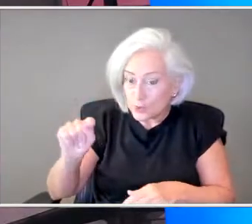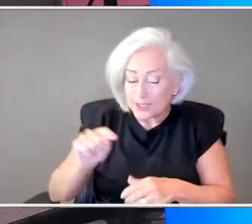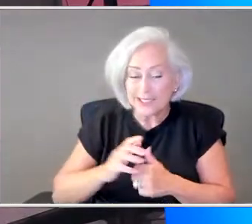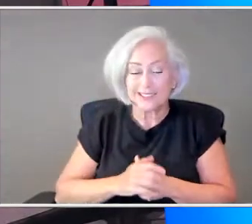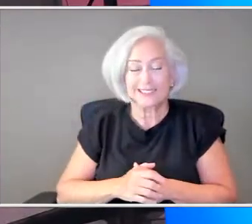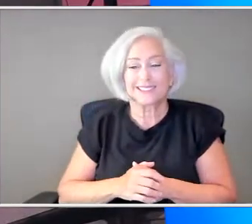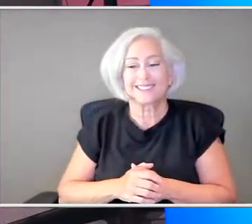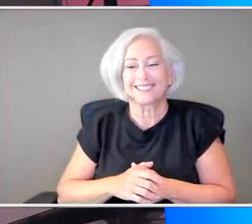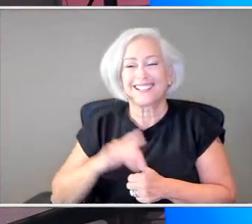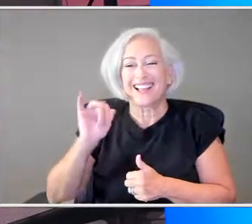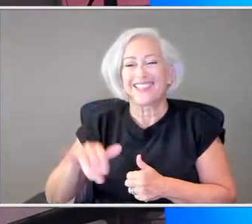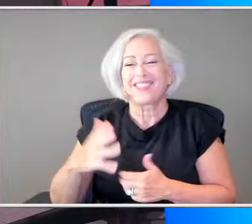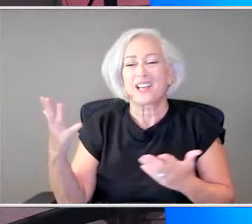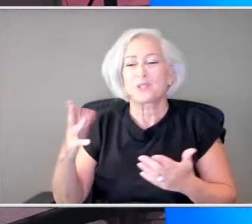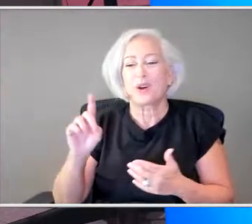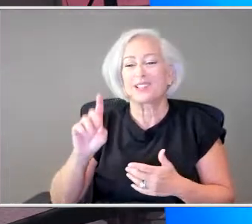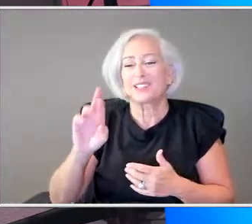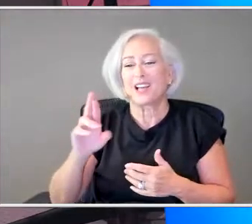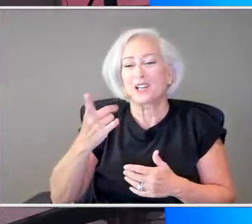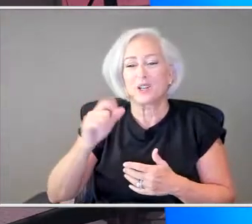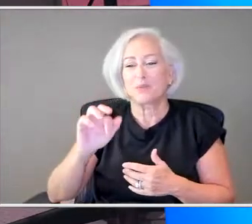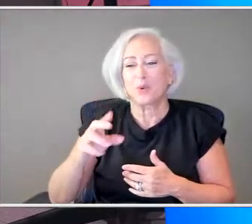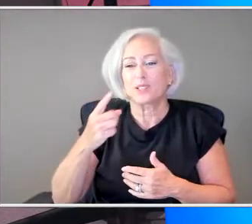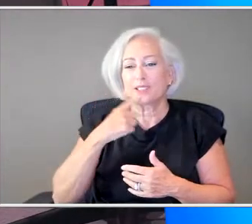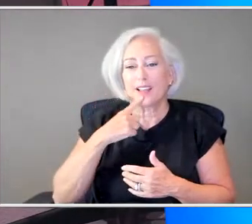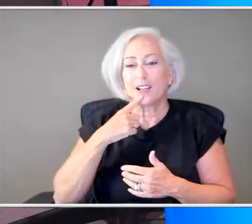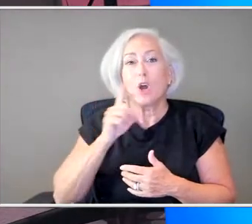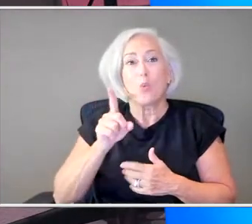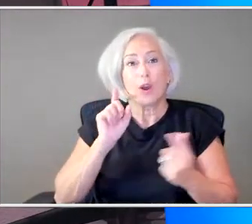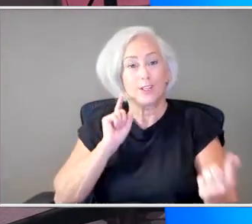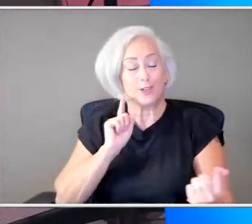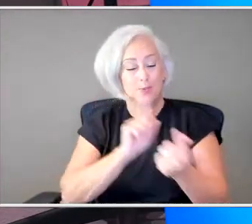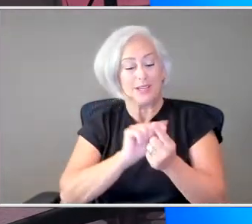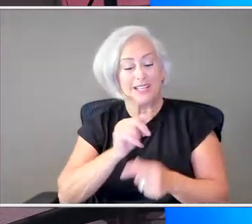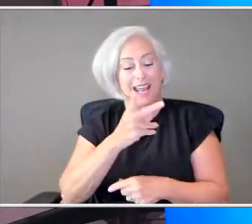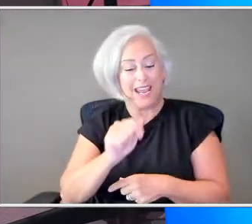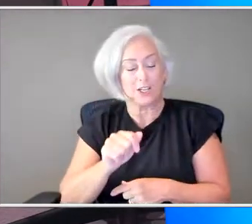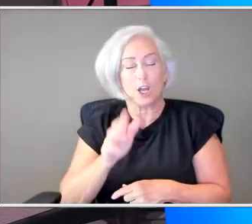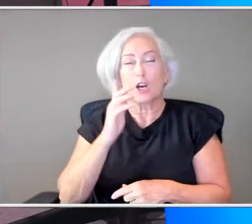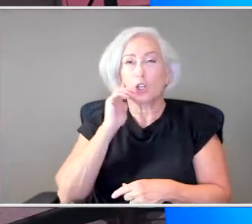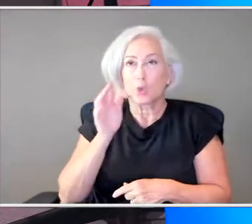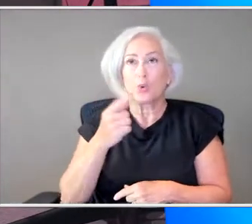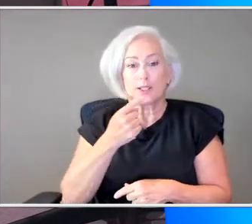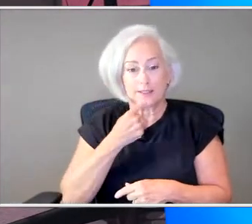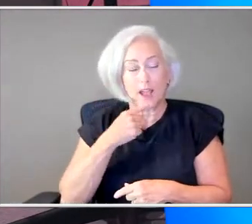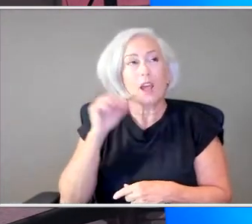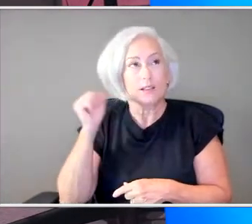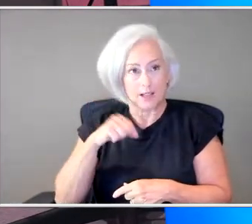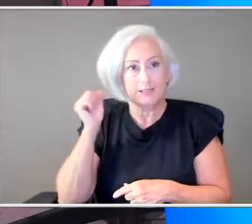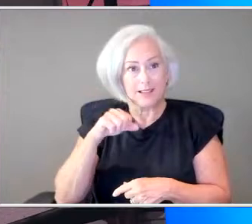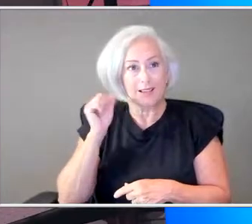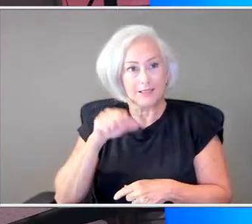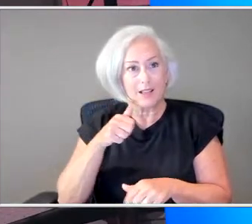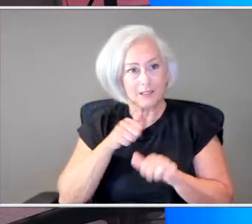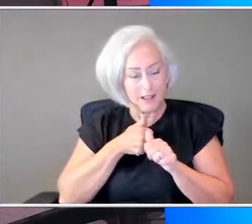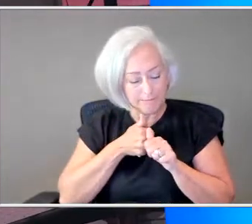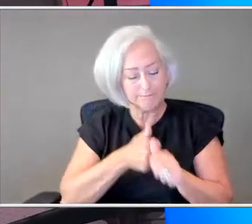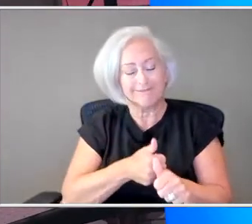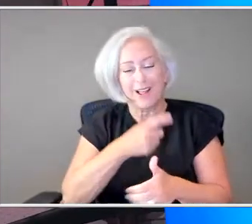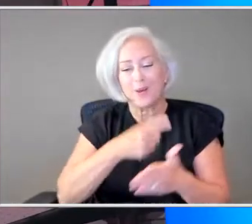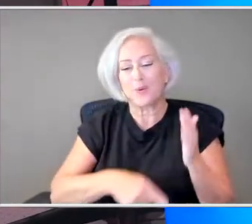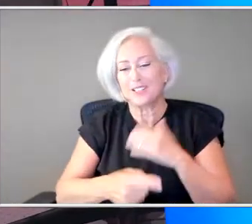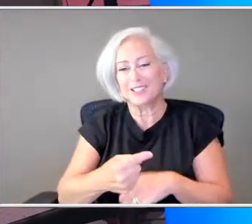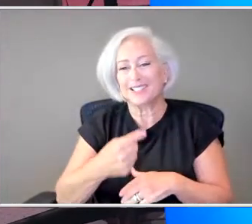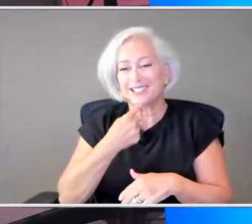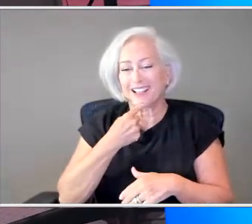first said to me. He said, once you meet her, you're going to say yes to everything she wants you to do. And it's true. We love sharing the incredible work that